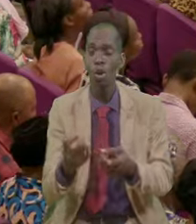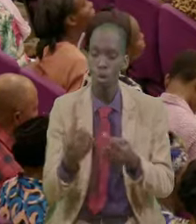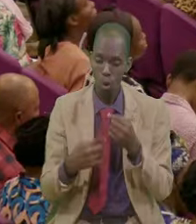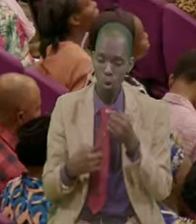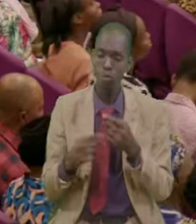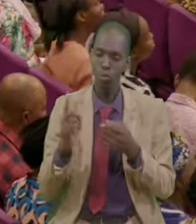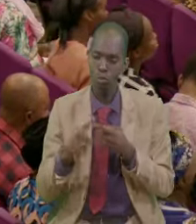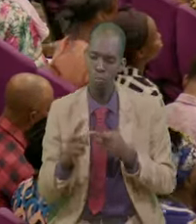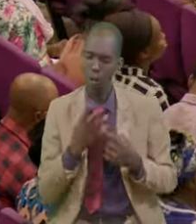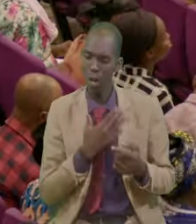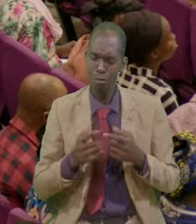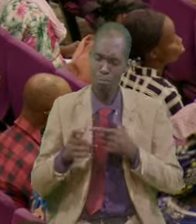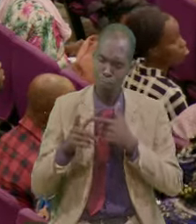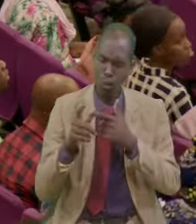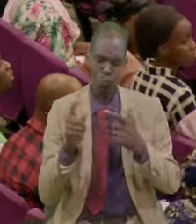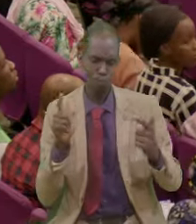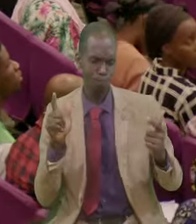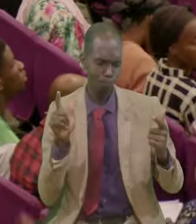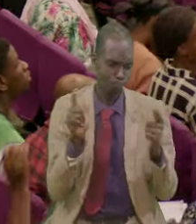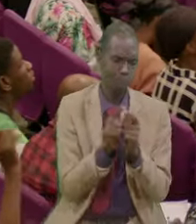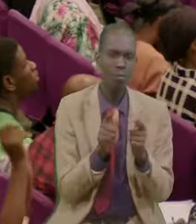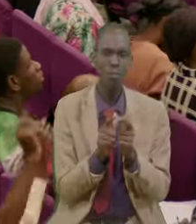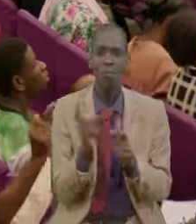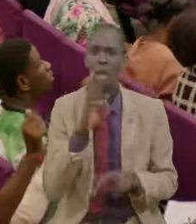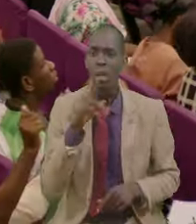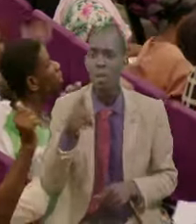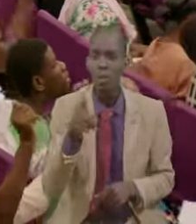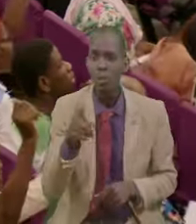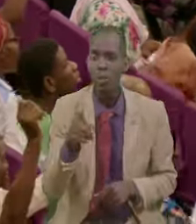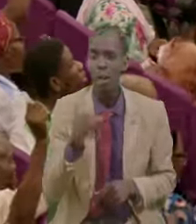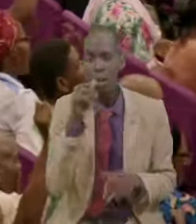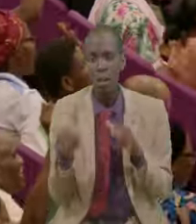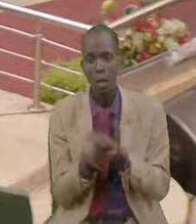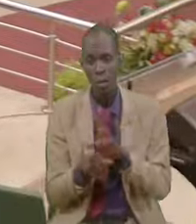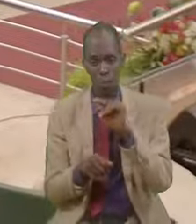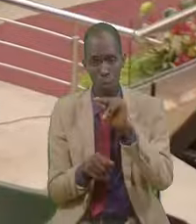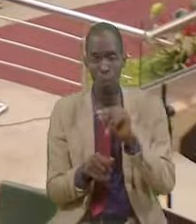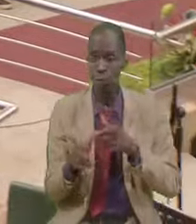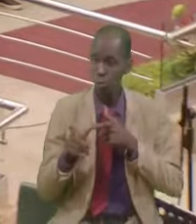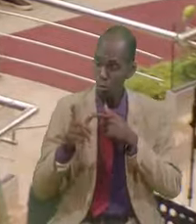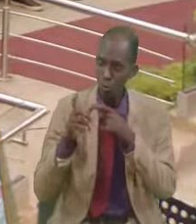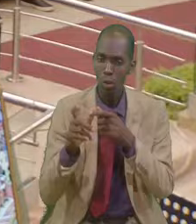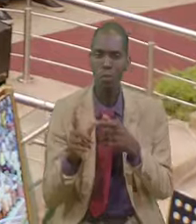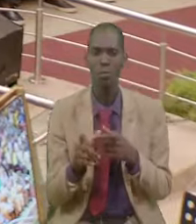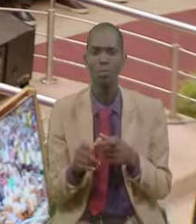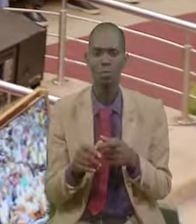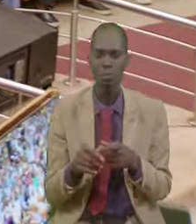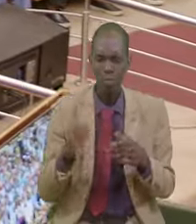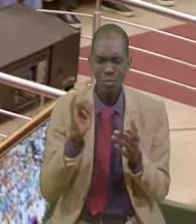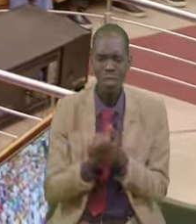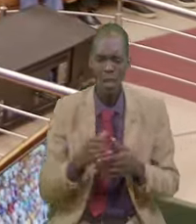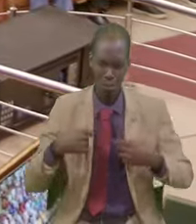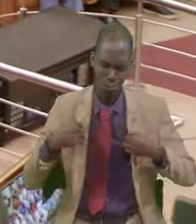out and run. Where are you? I said, come out and run. Remove that garment of